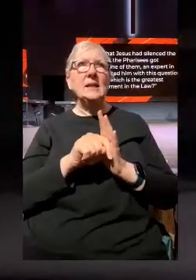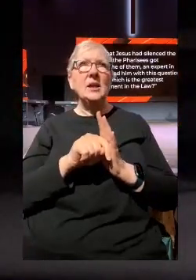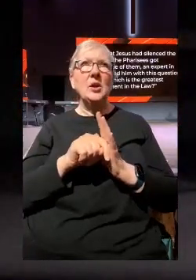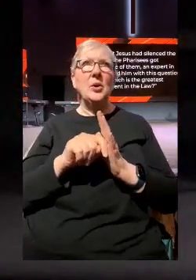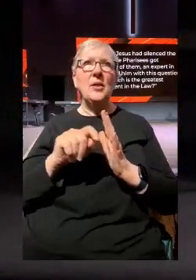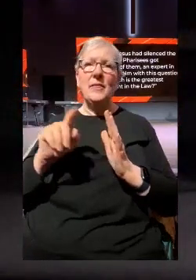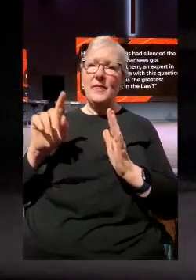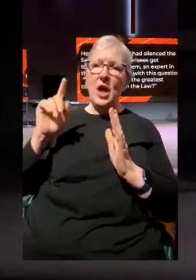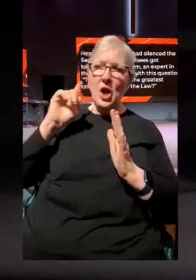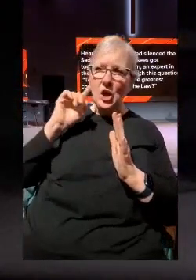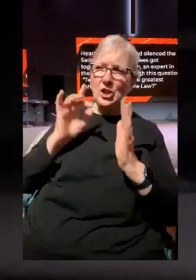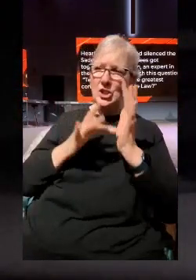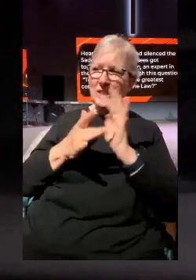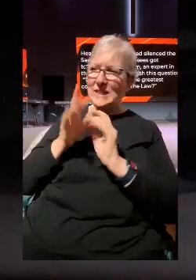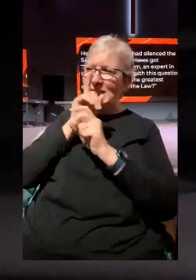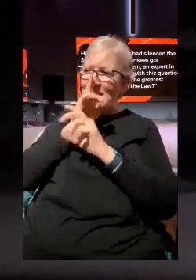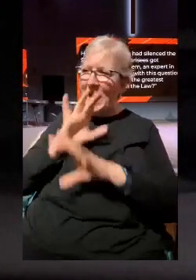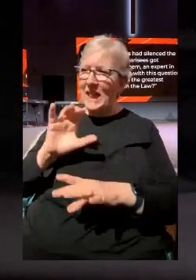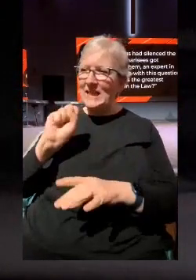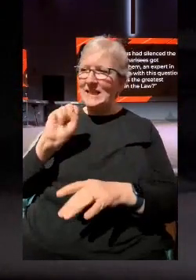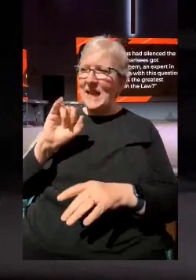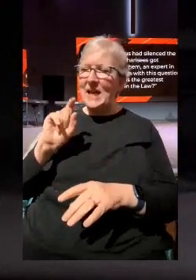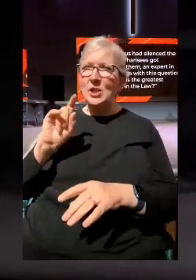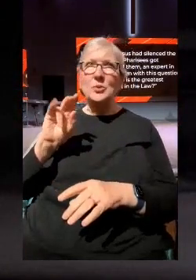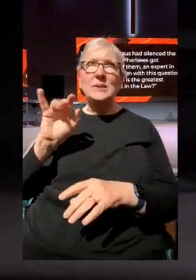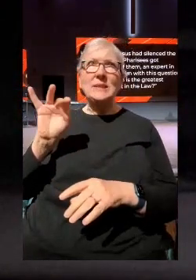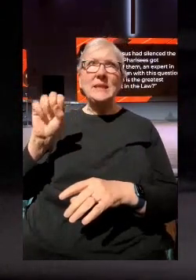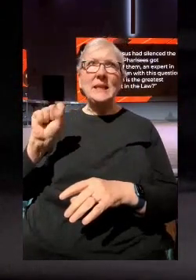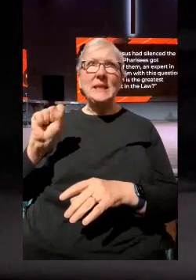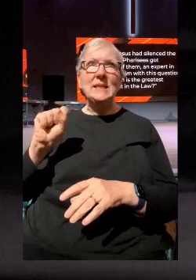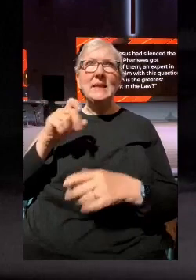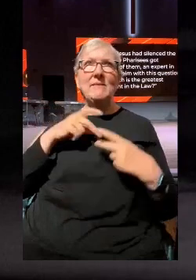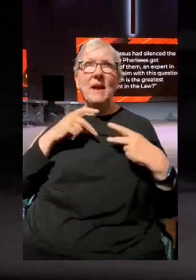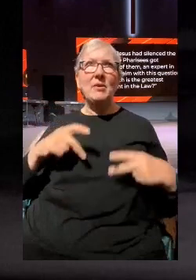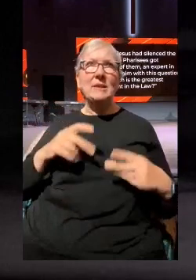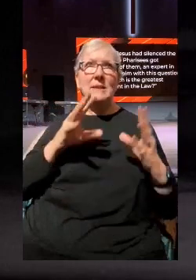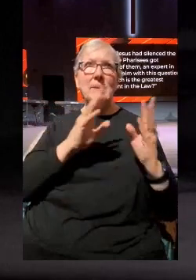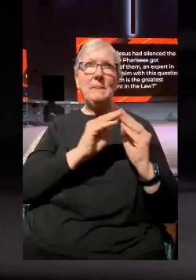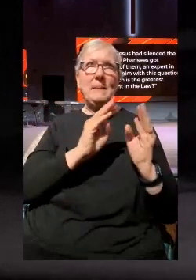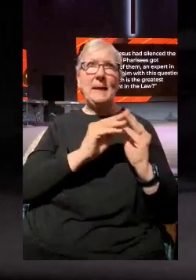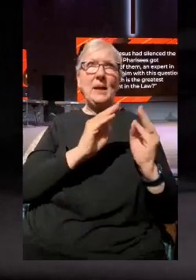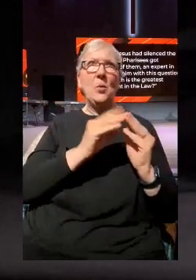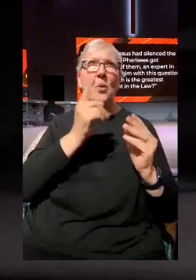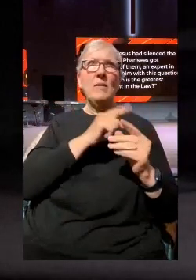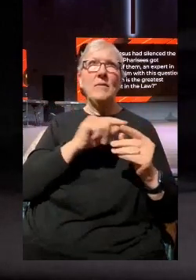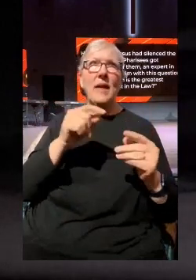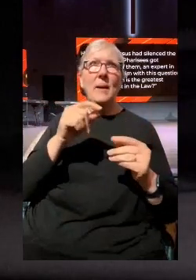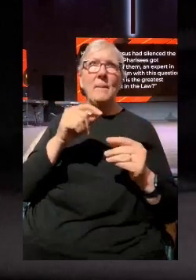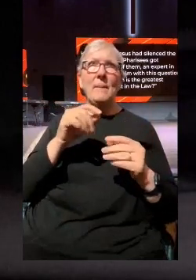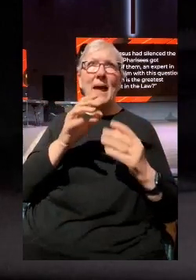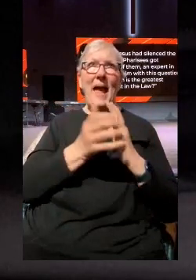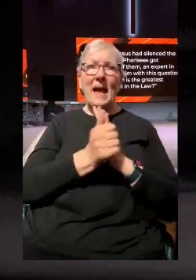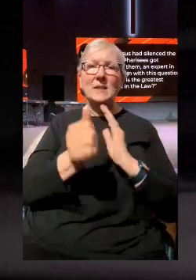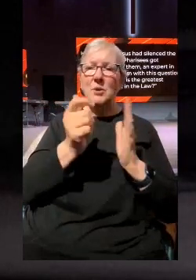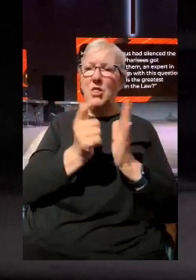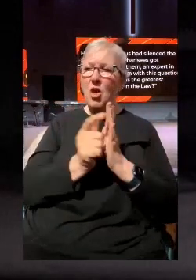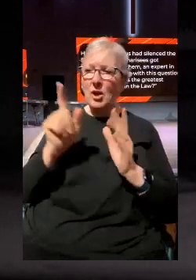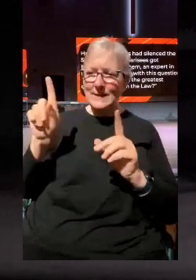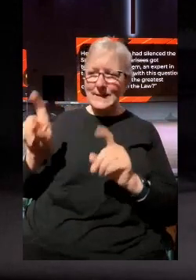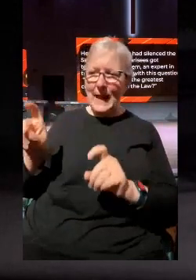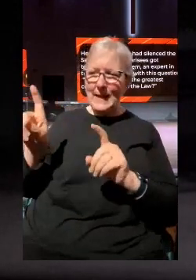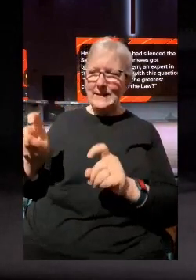the Pharisees got together. One of them, an expert in the law, tested him with this question. Teacher, which is the